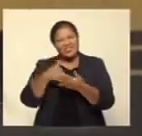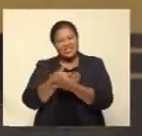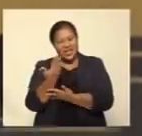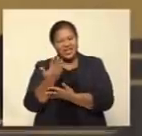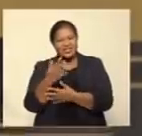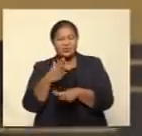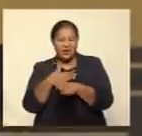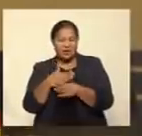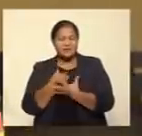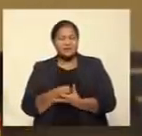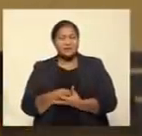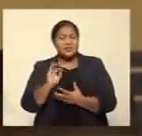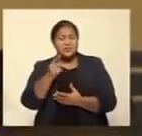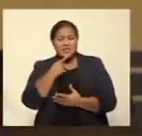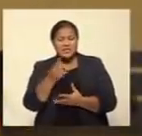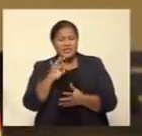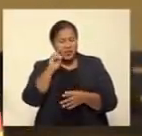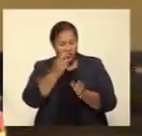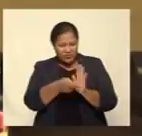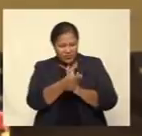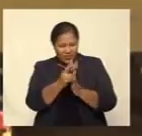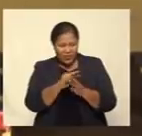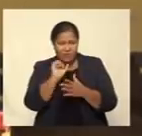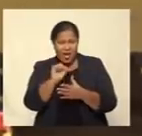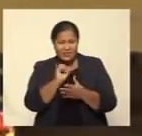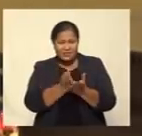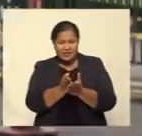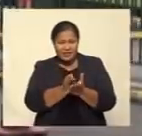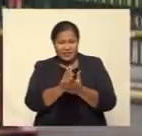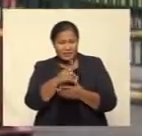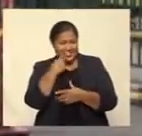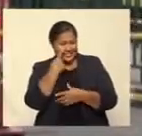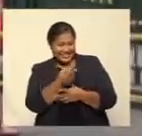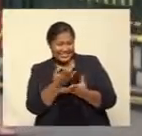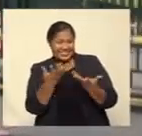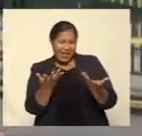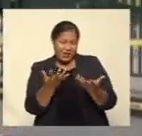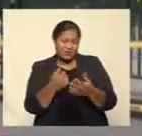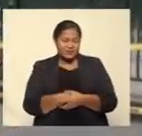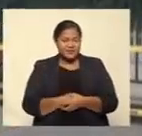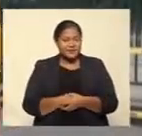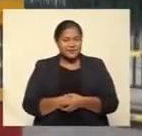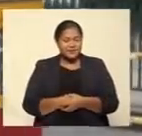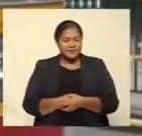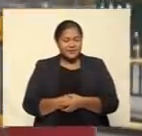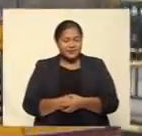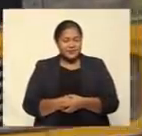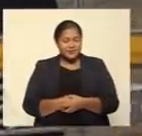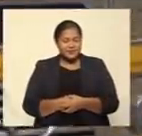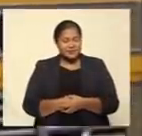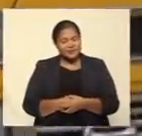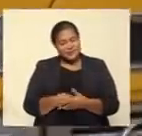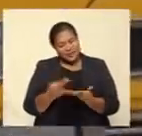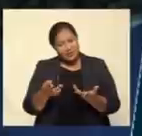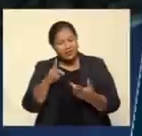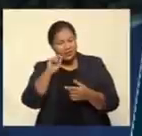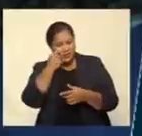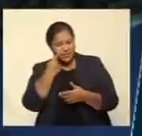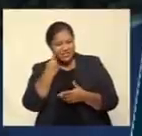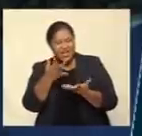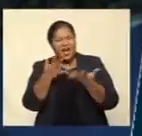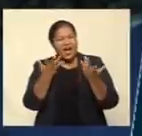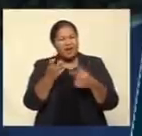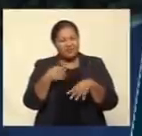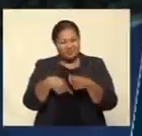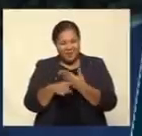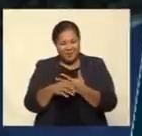He adds they are going to review the bus services according to the situation. So we will just see the situation, and